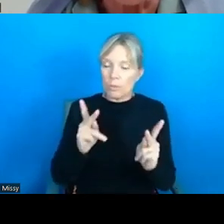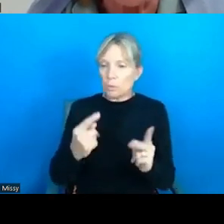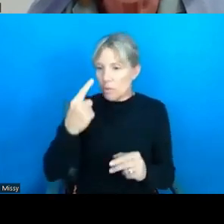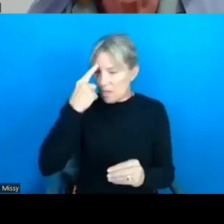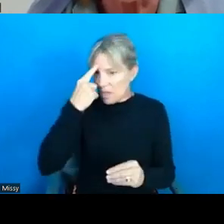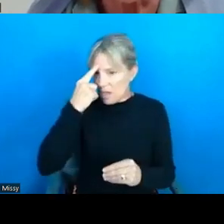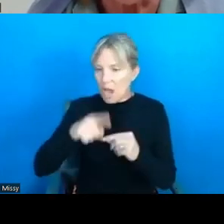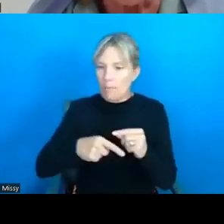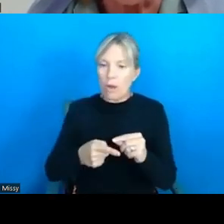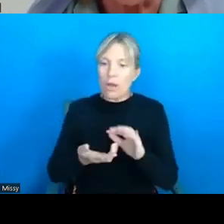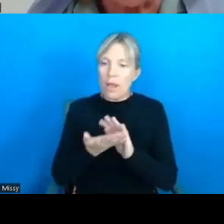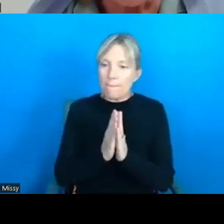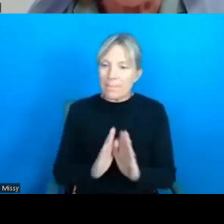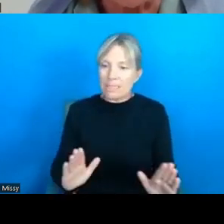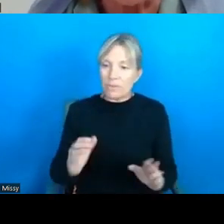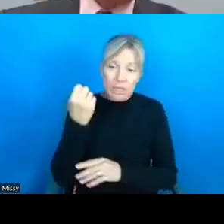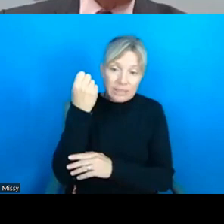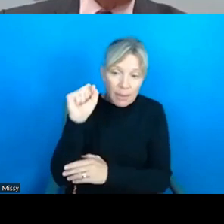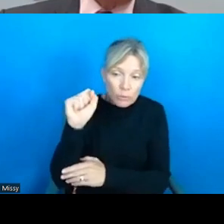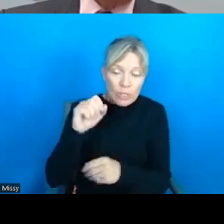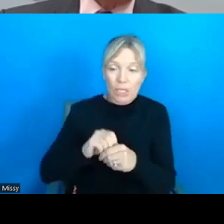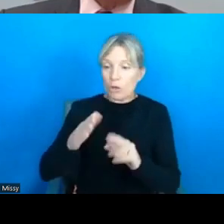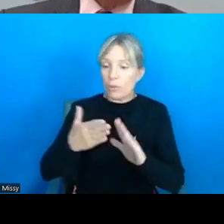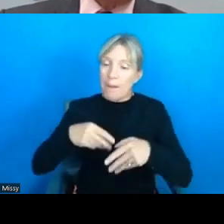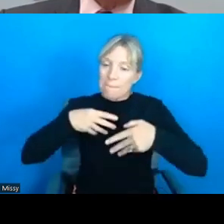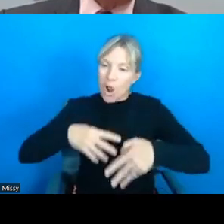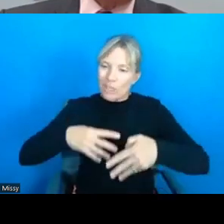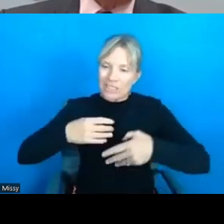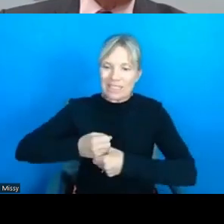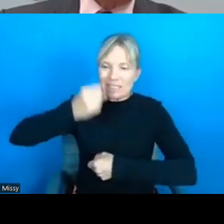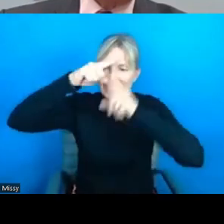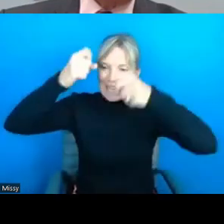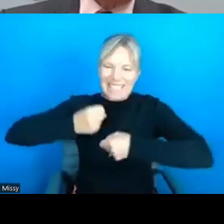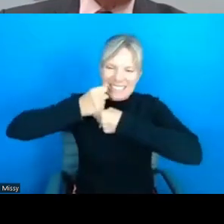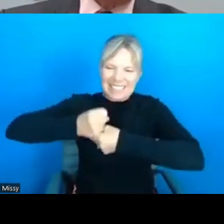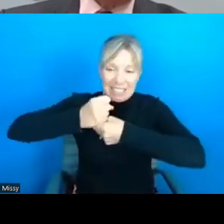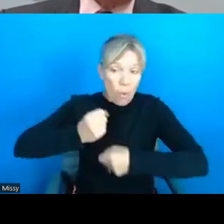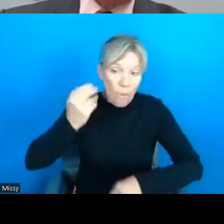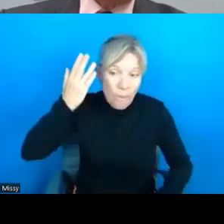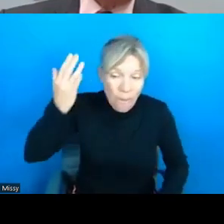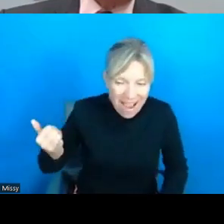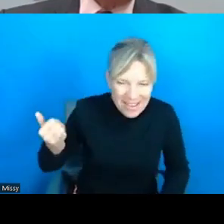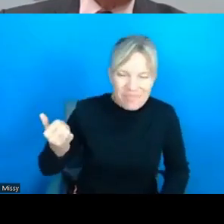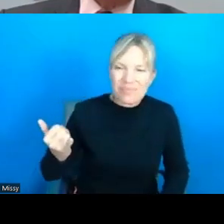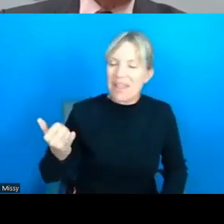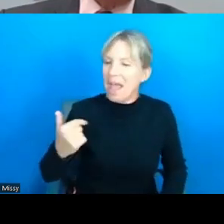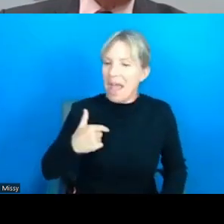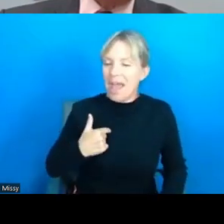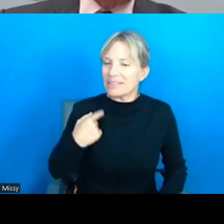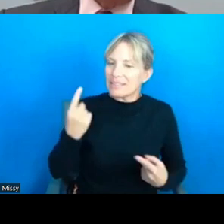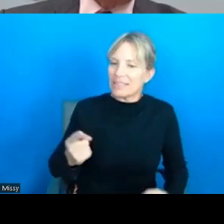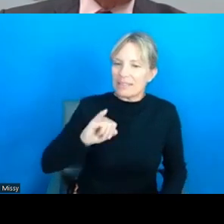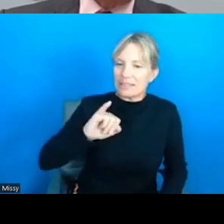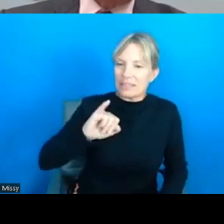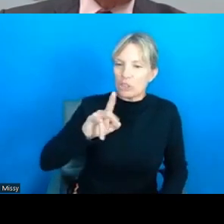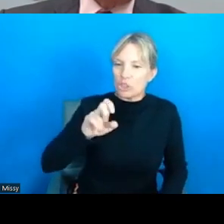consider peaceful demonstrations in their communities and marching and carrying signs. And here's why. I've ever since Justin